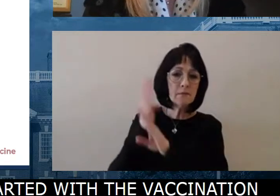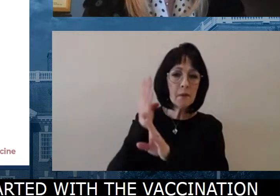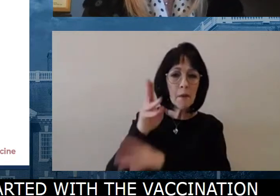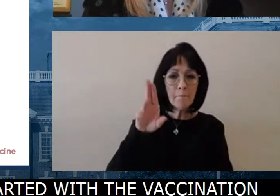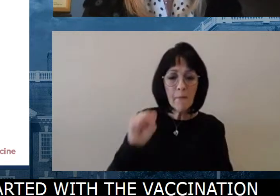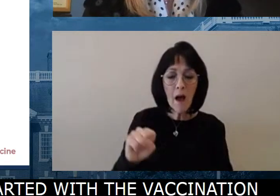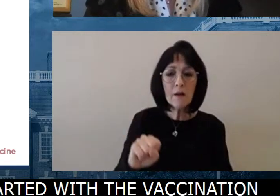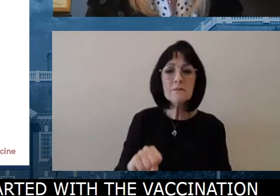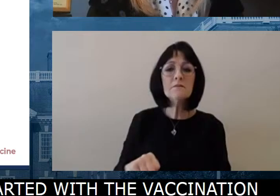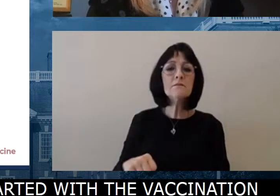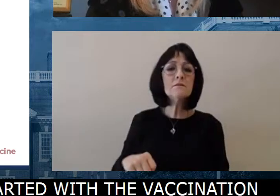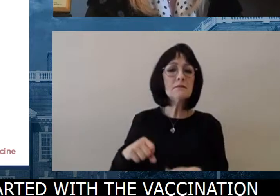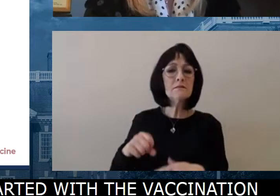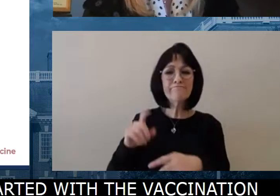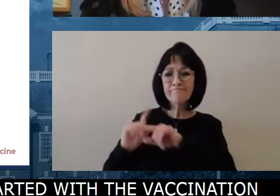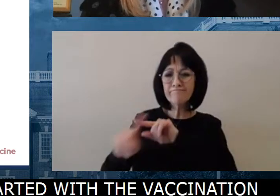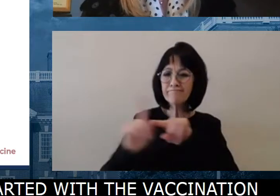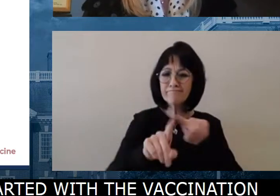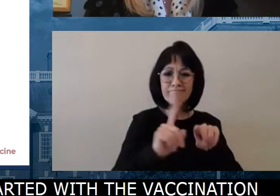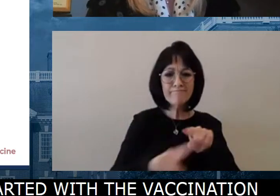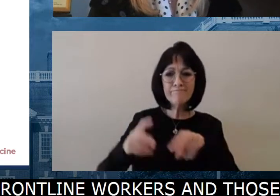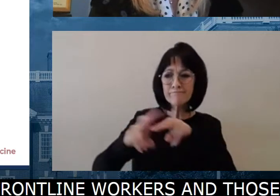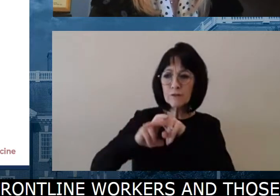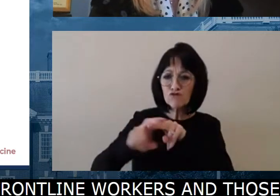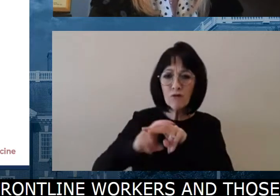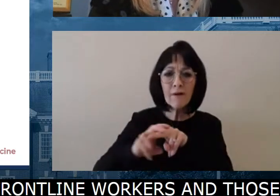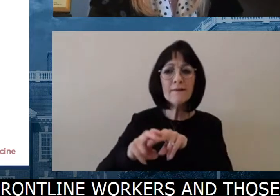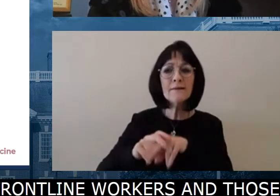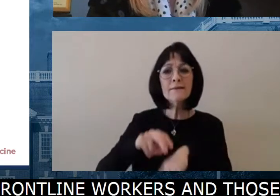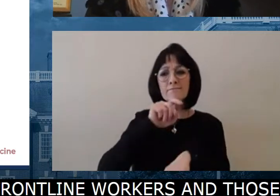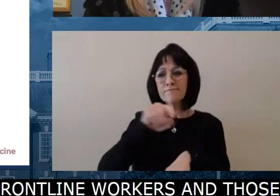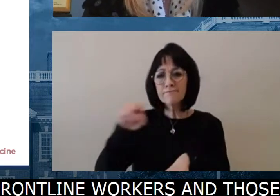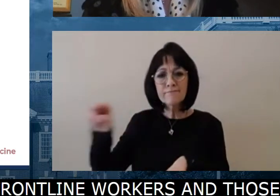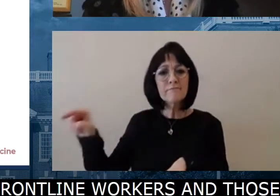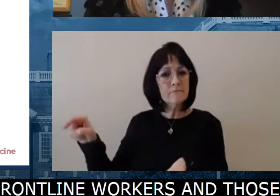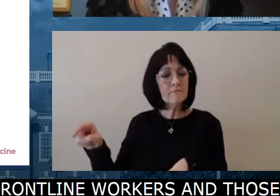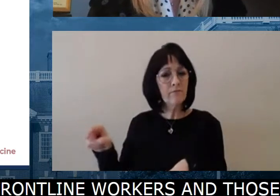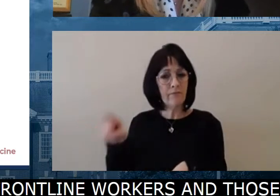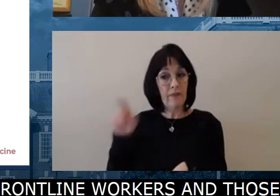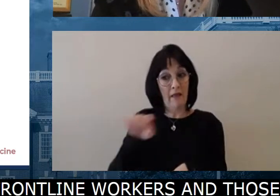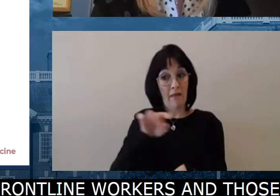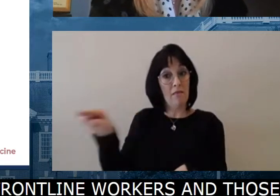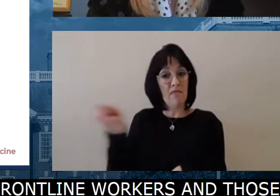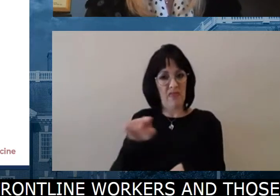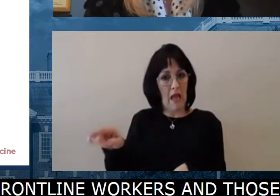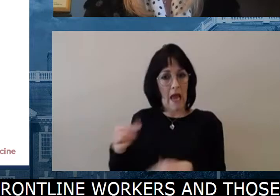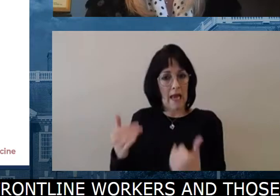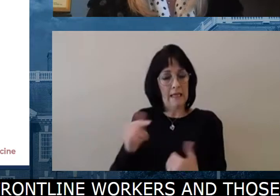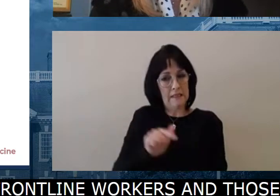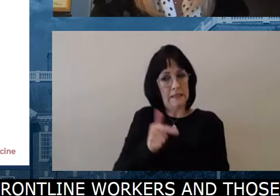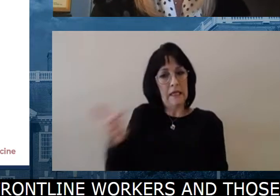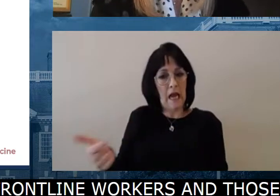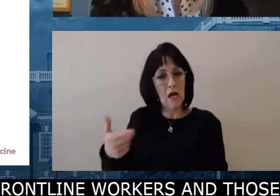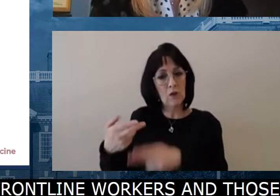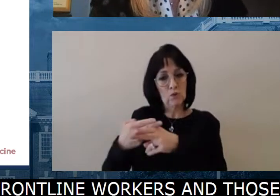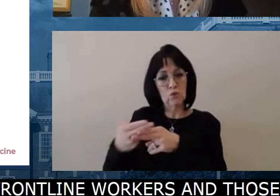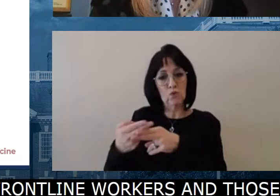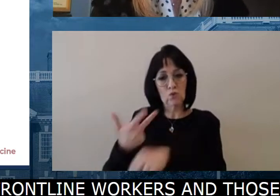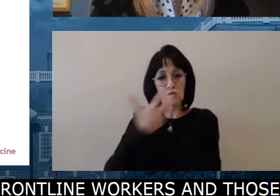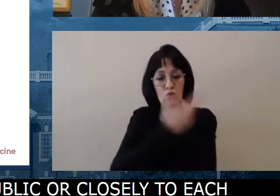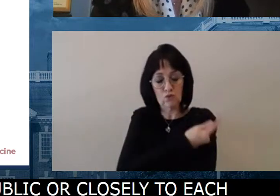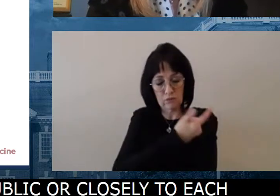other. We're going to get started with those groups very soon. Higher education is a big one. Lots of people working in